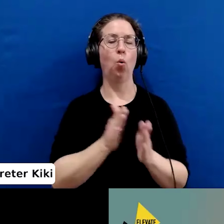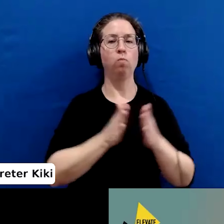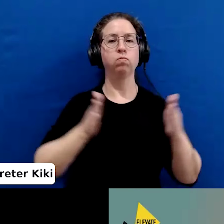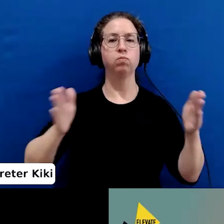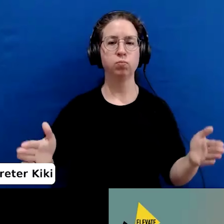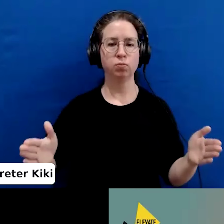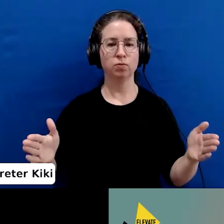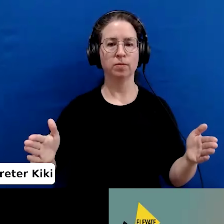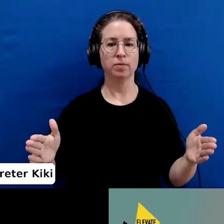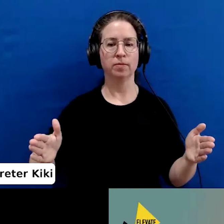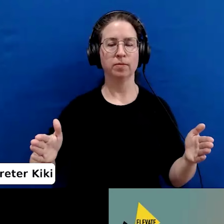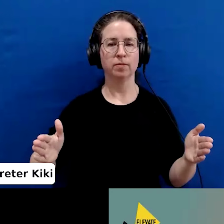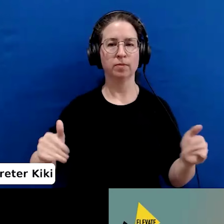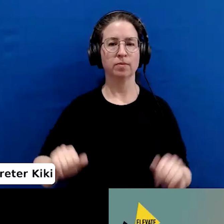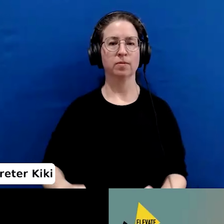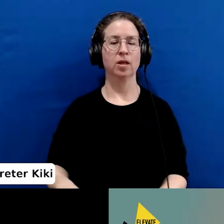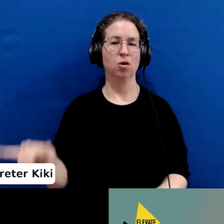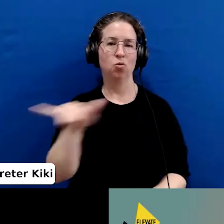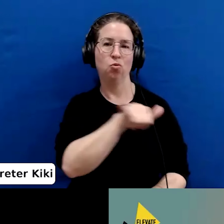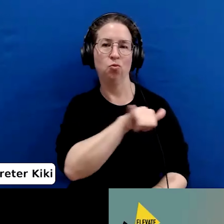which either is less.